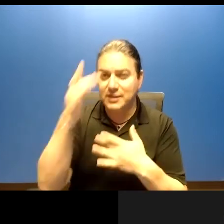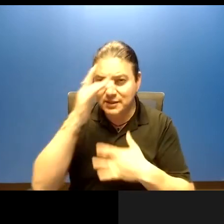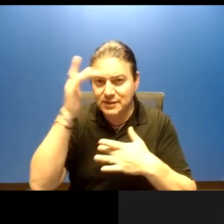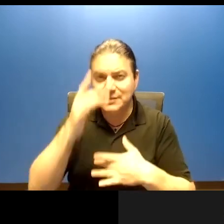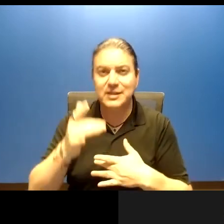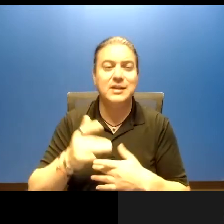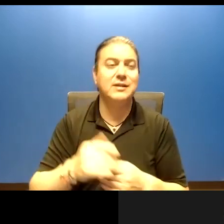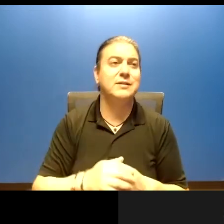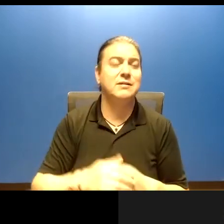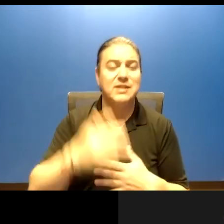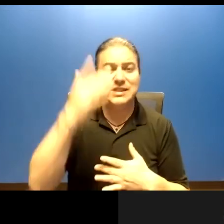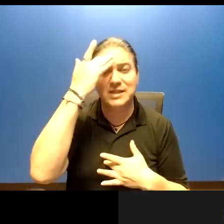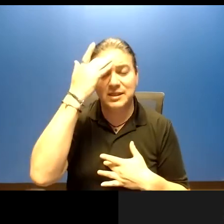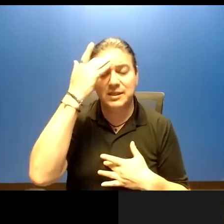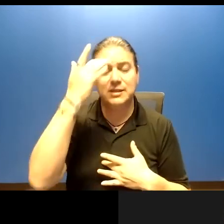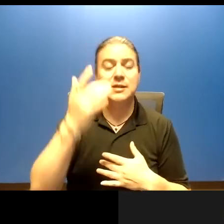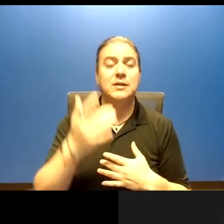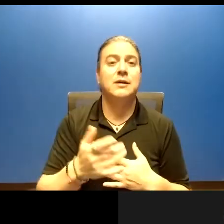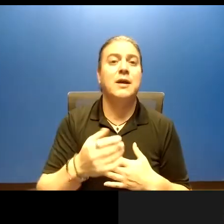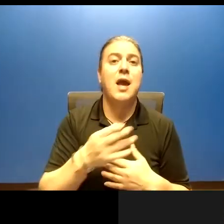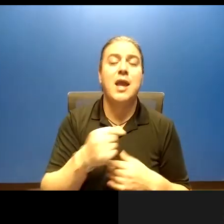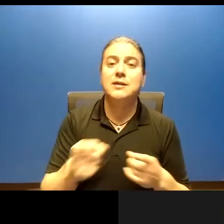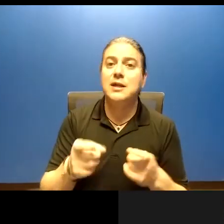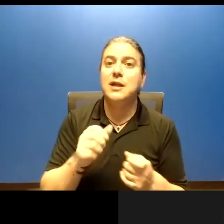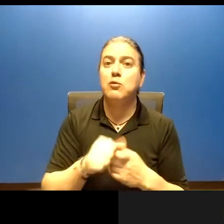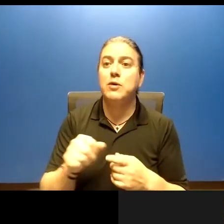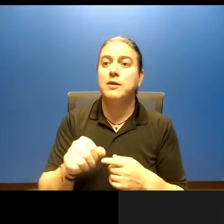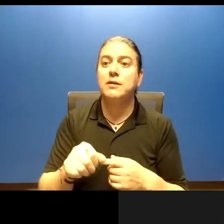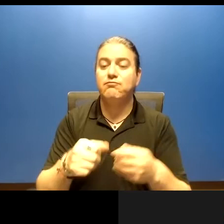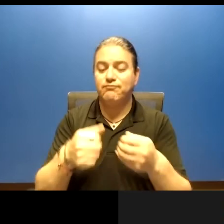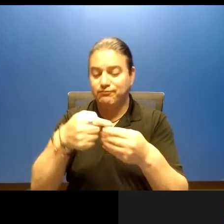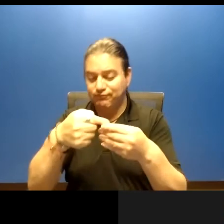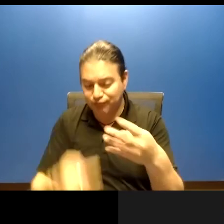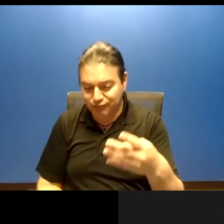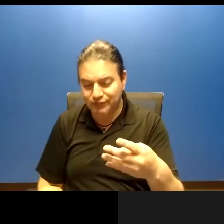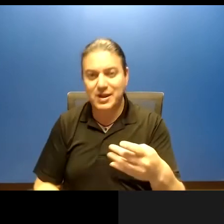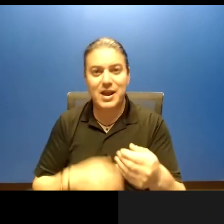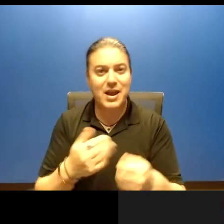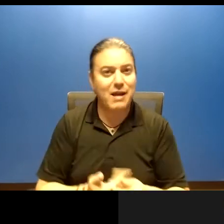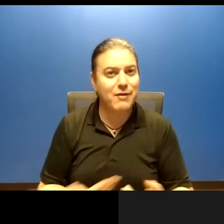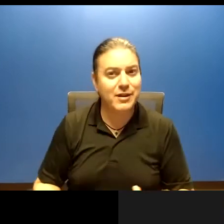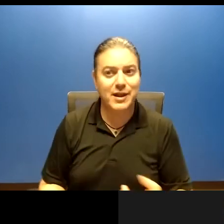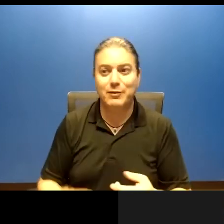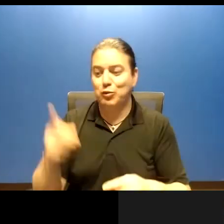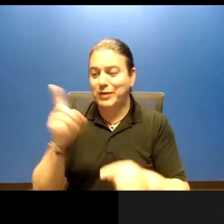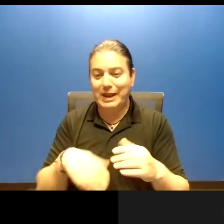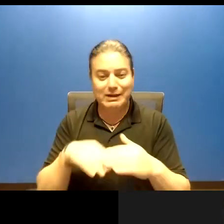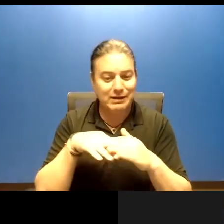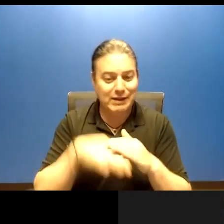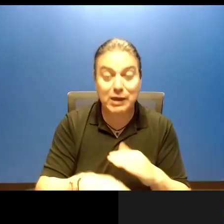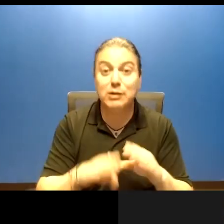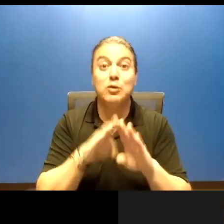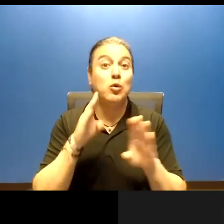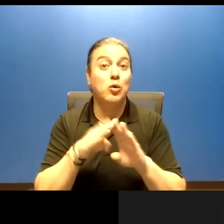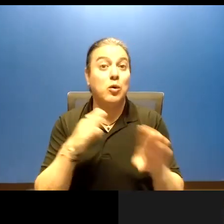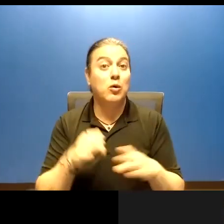sickness, and then dealing with all of this too, where you can't get in your door,